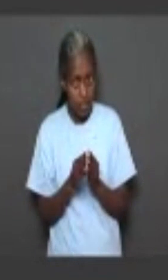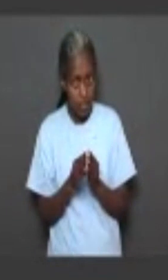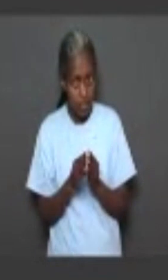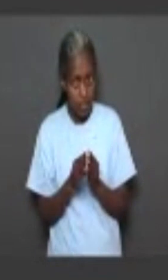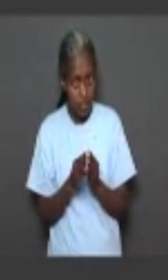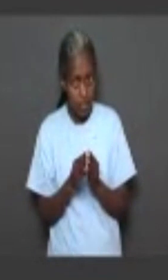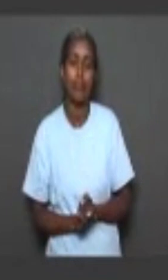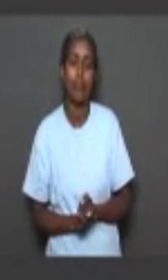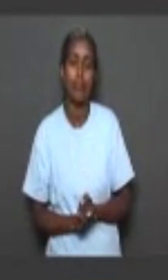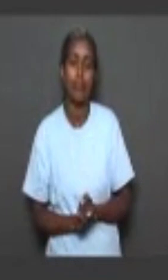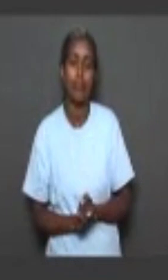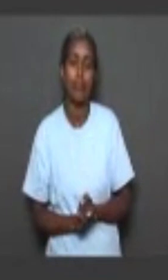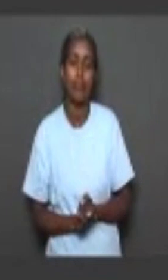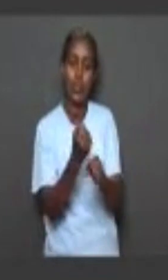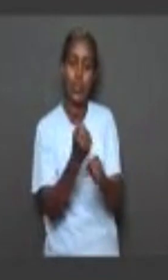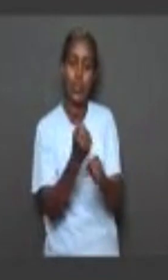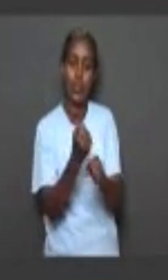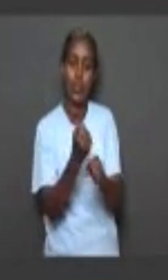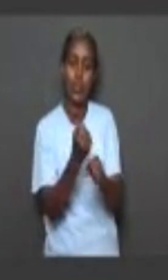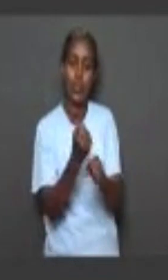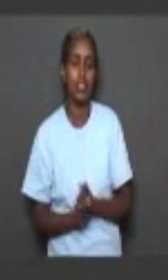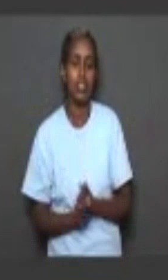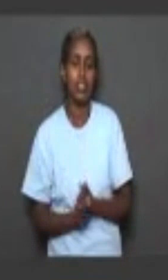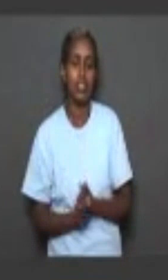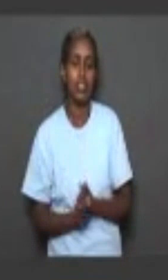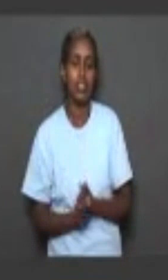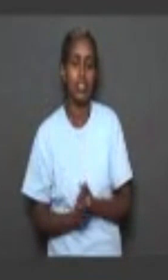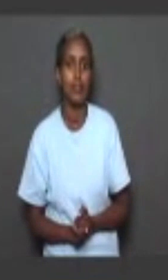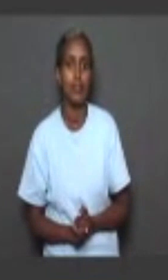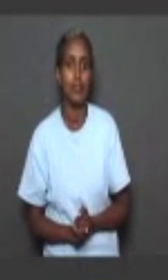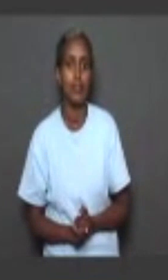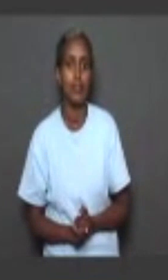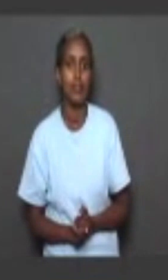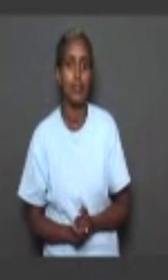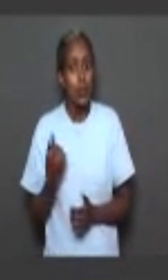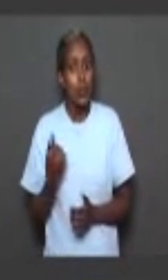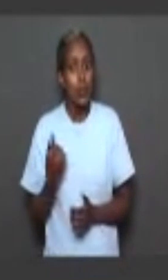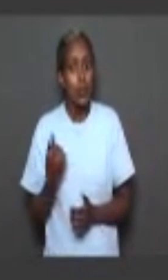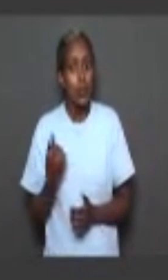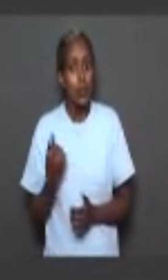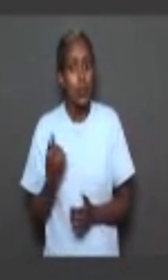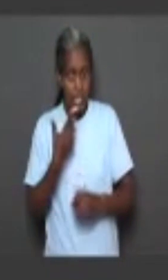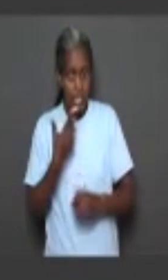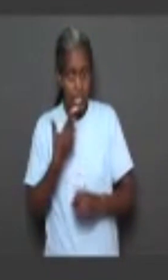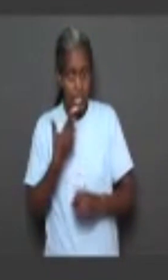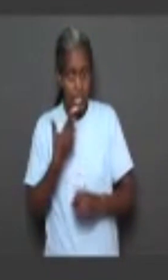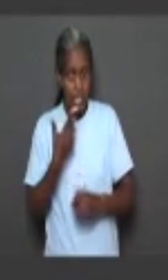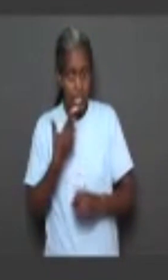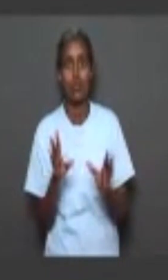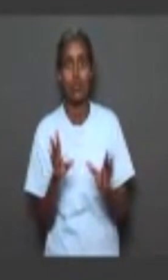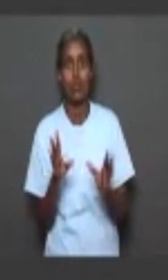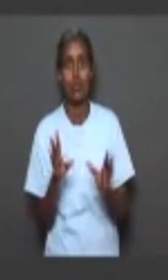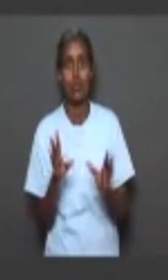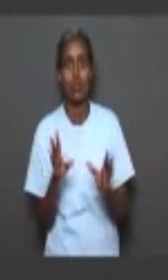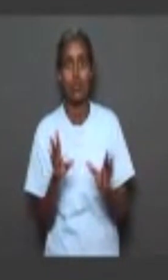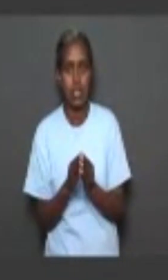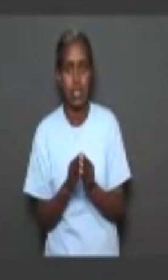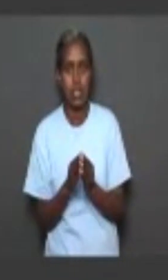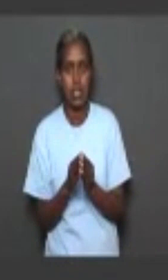Good work, students. When we compare the elements of 2 sets, it